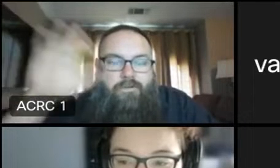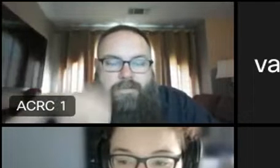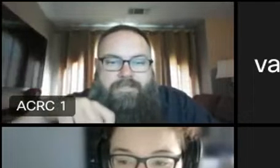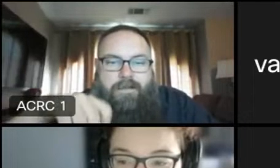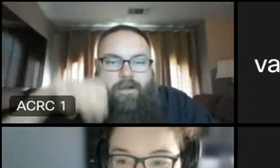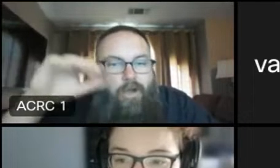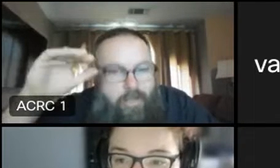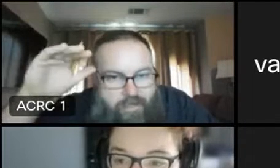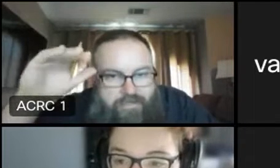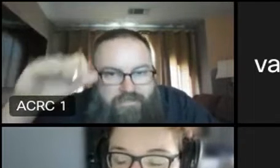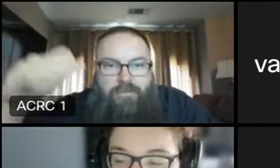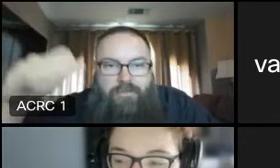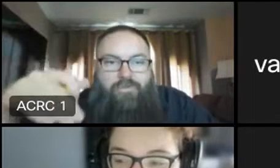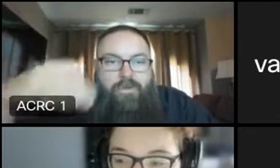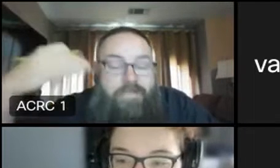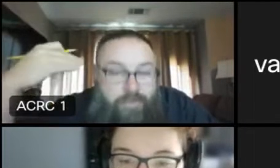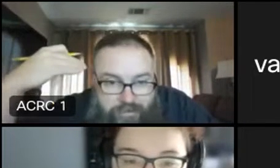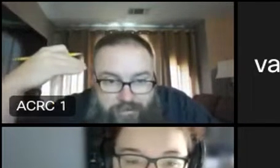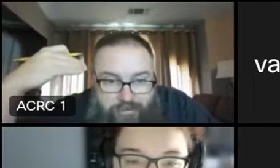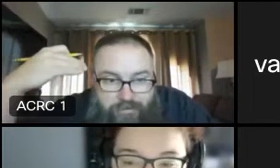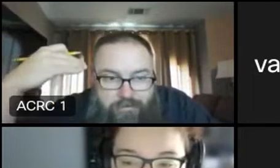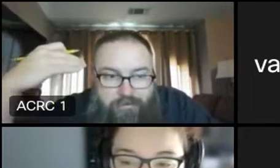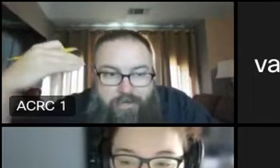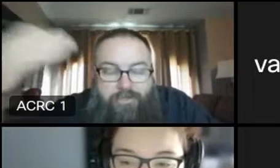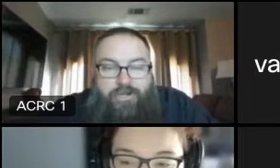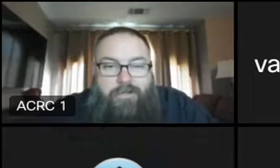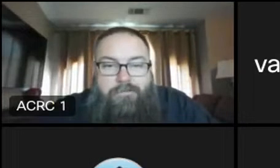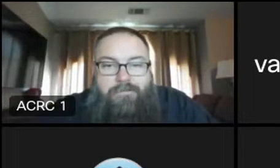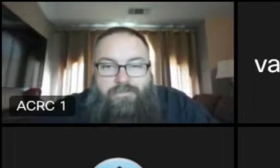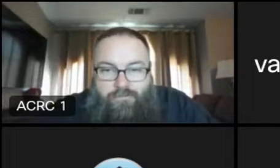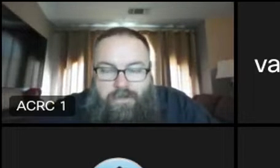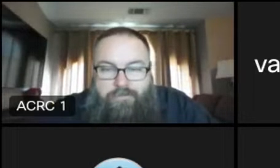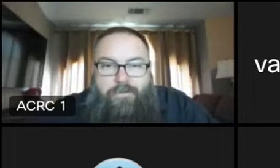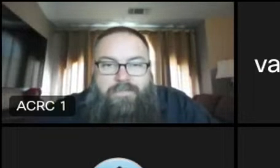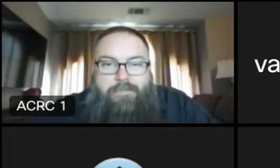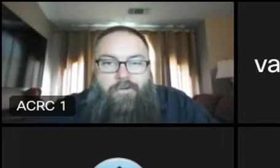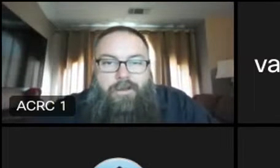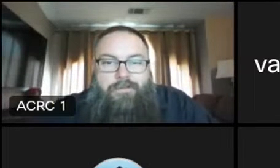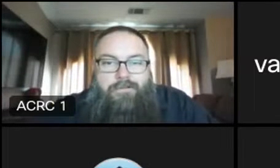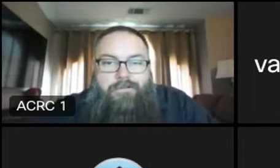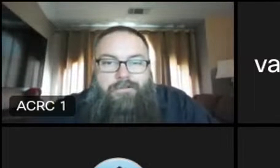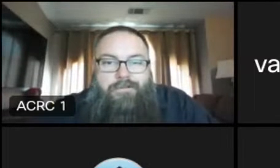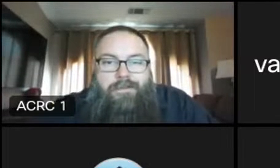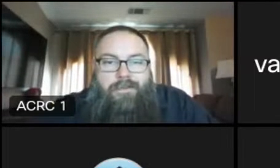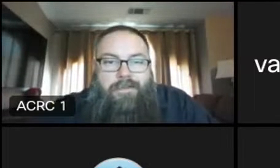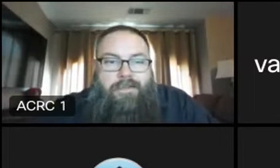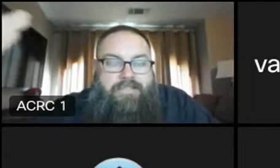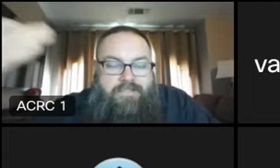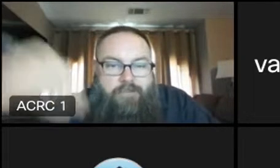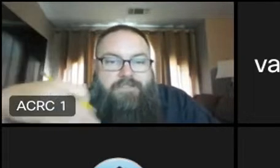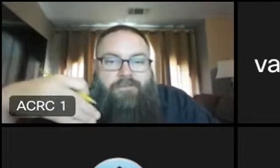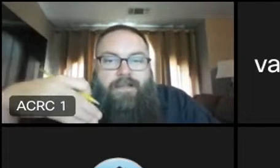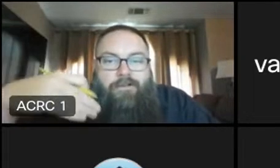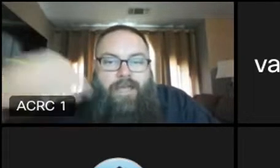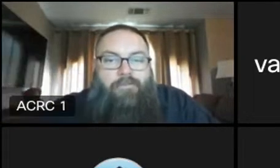is going to replace that? Is the individual interested in returning to 5-day-a-week day programming? Is